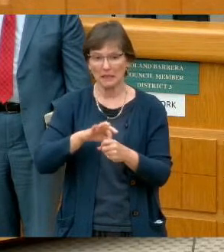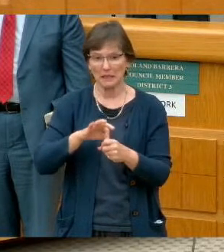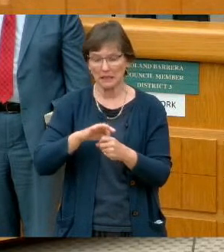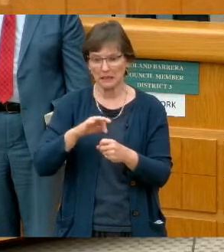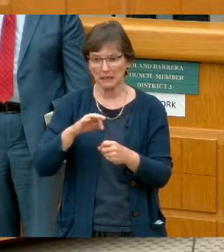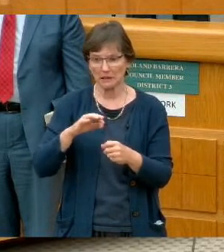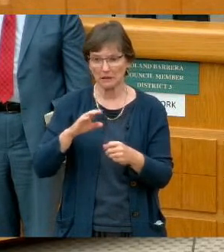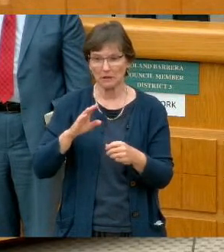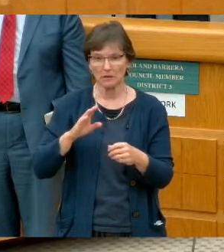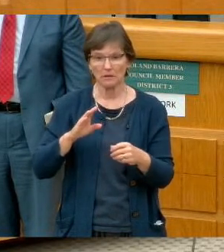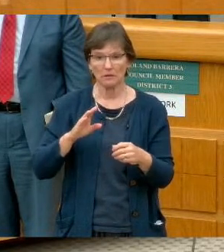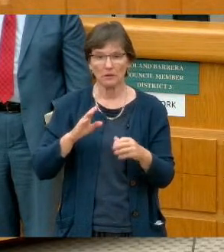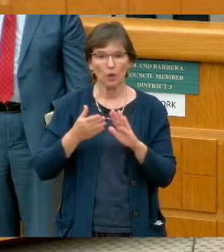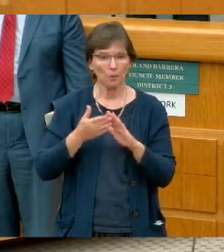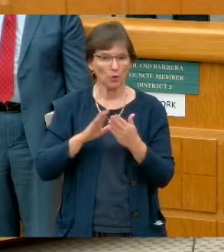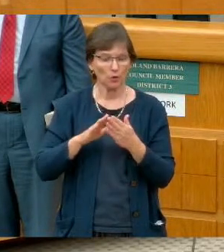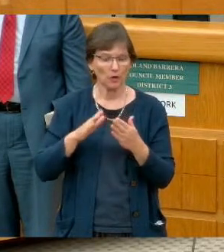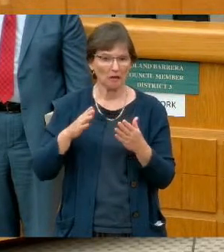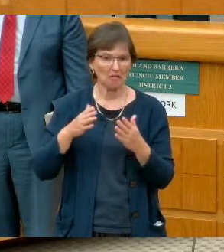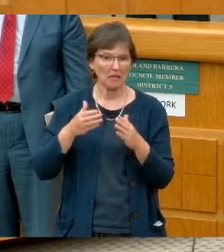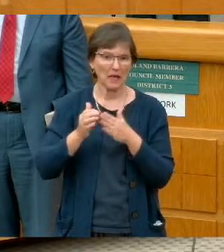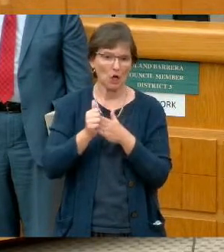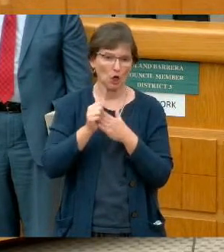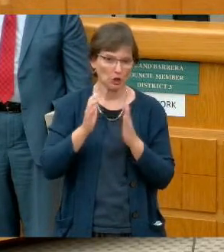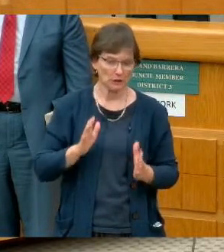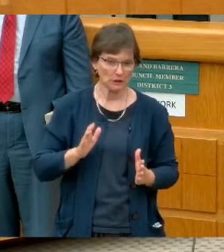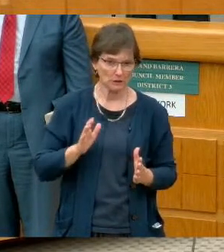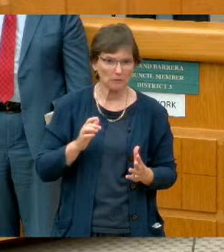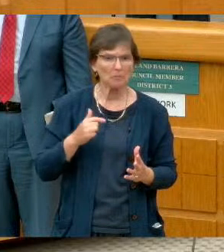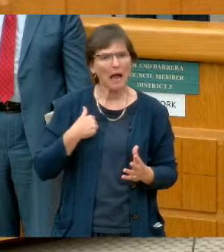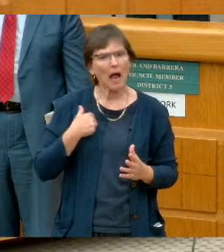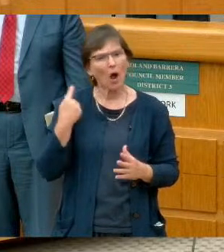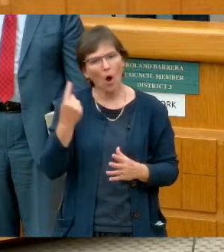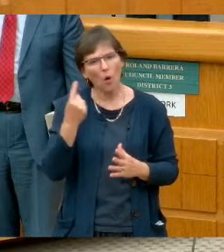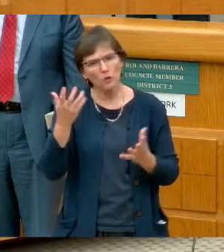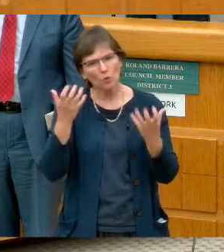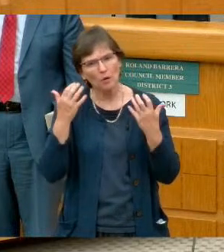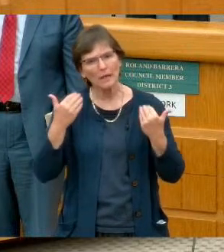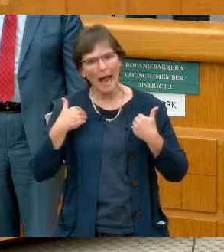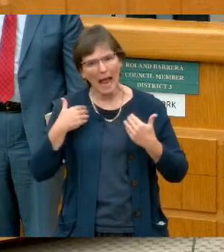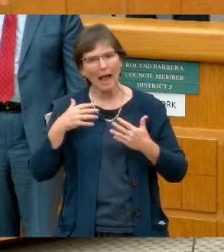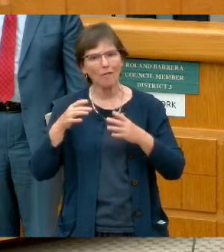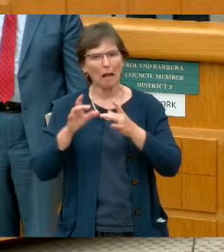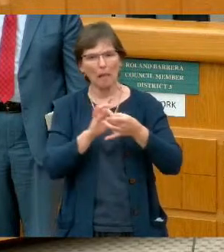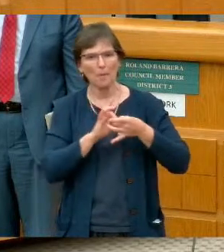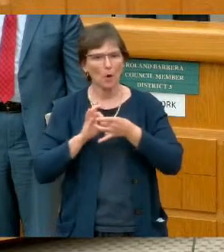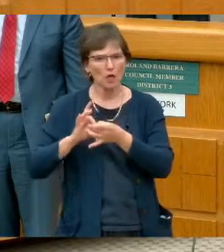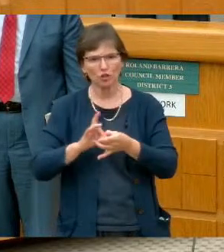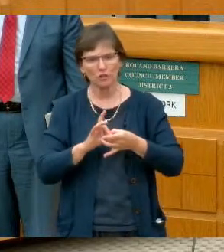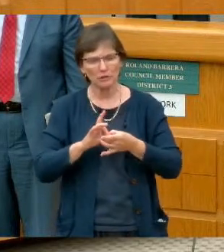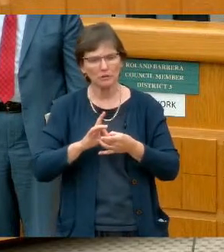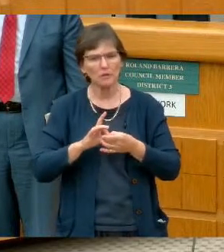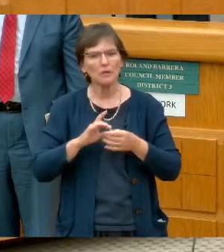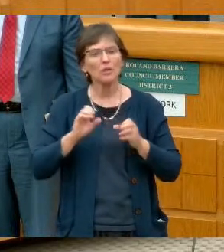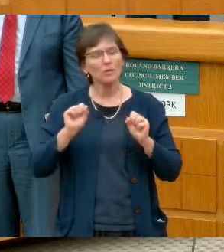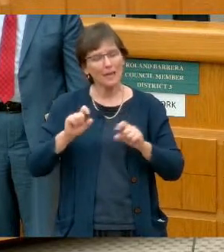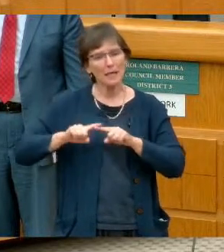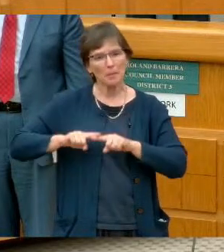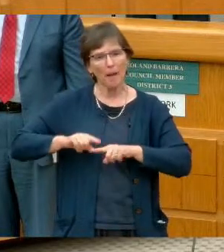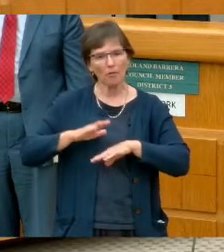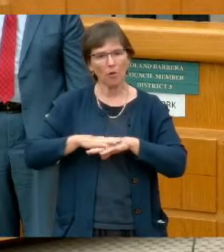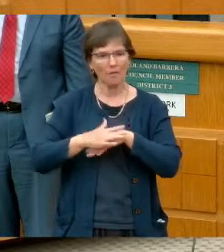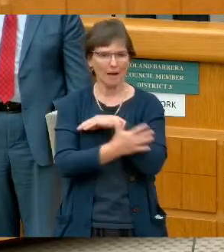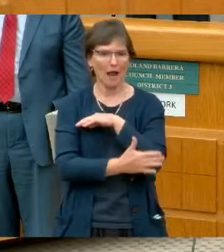make sure that I'm always having a collaborative discussion. And as I said, I think that you can count on the county